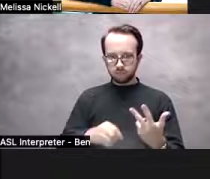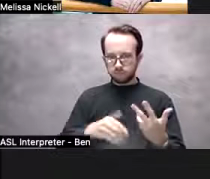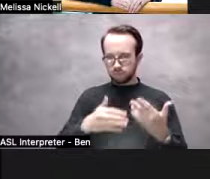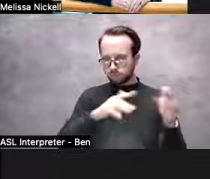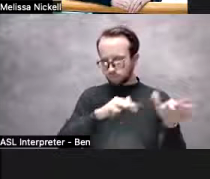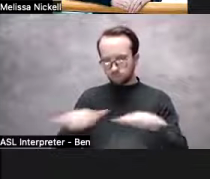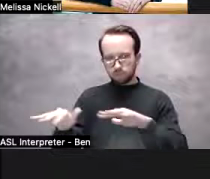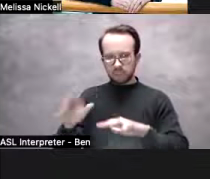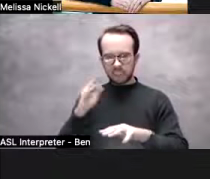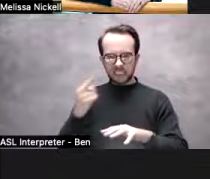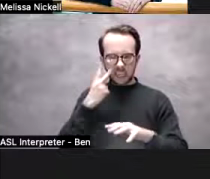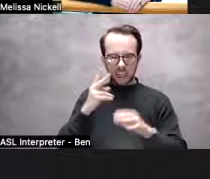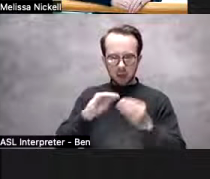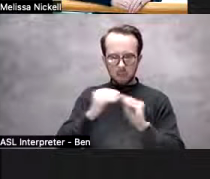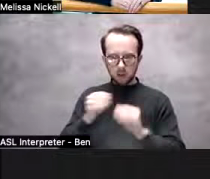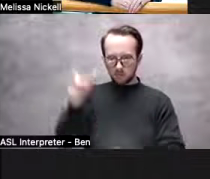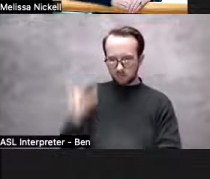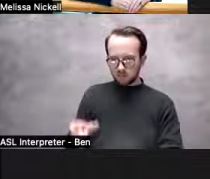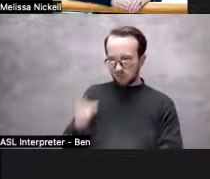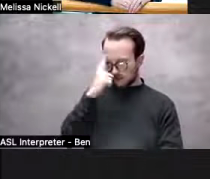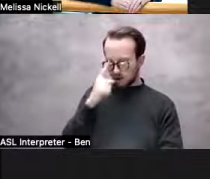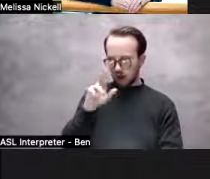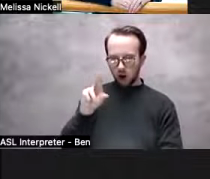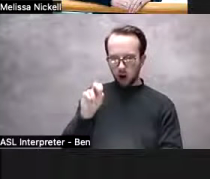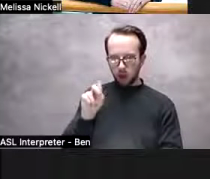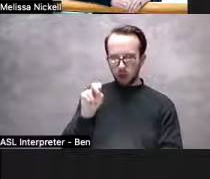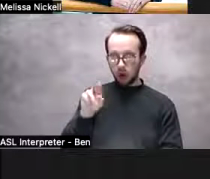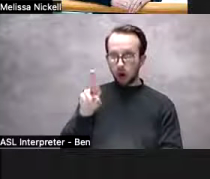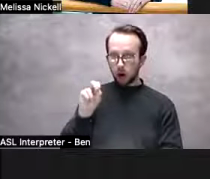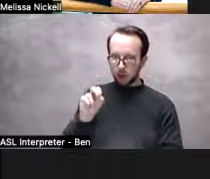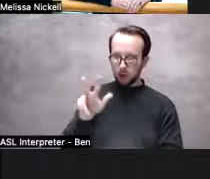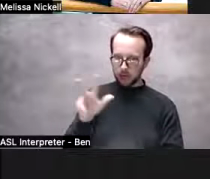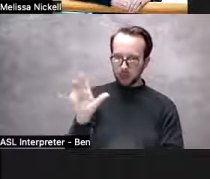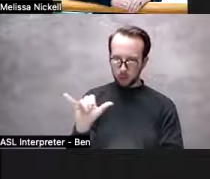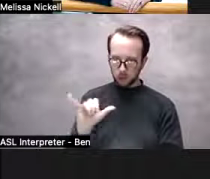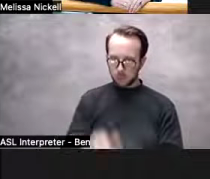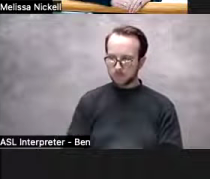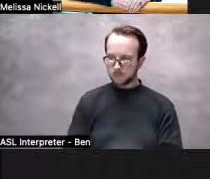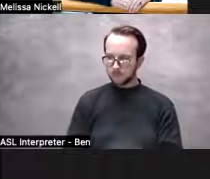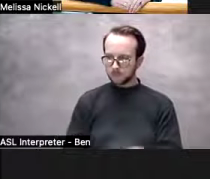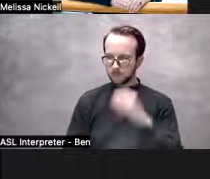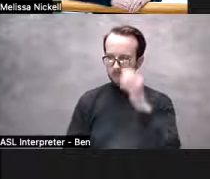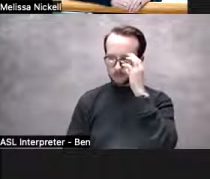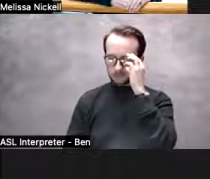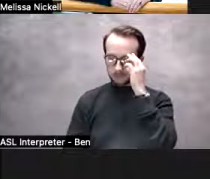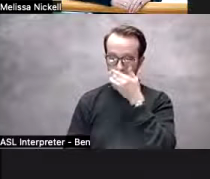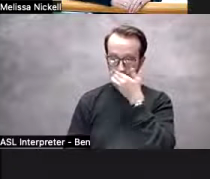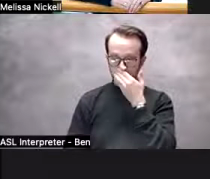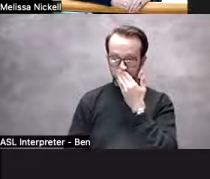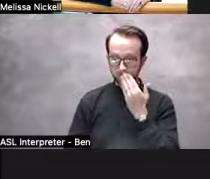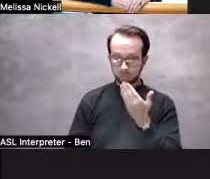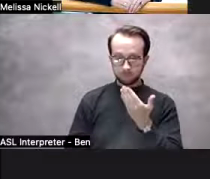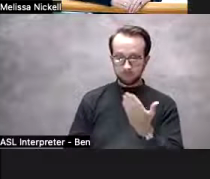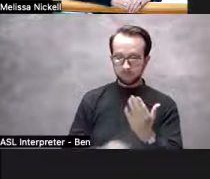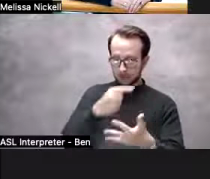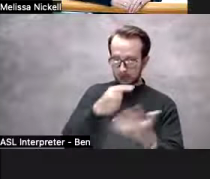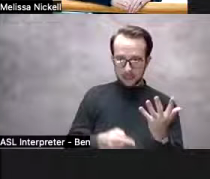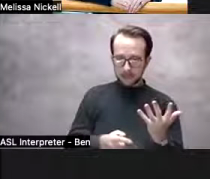the numbers over here for the R03s as well. So this is, can be very